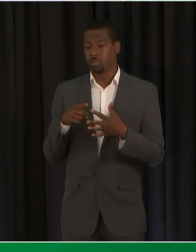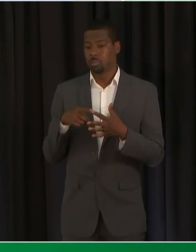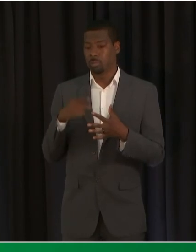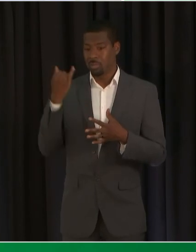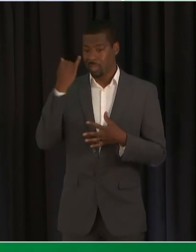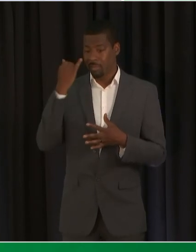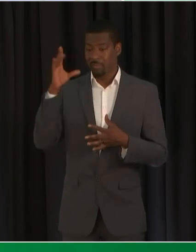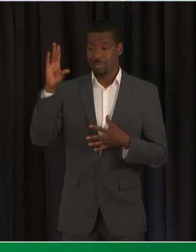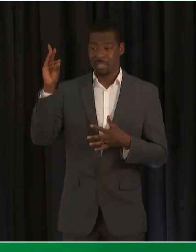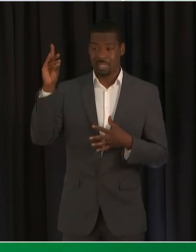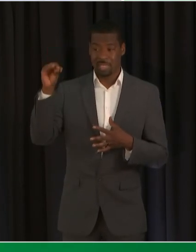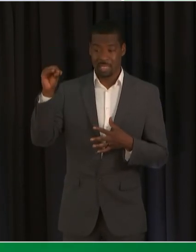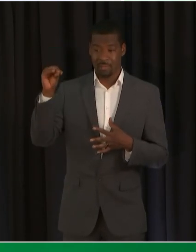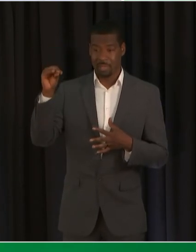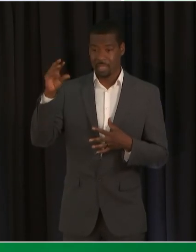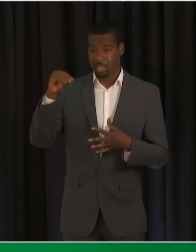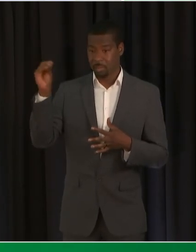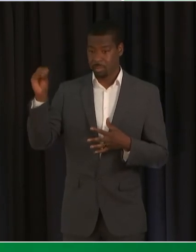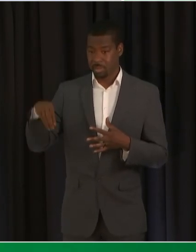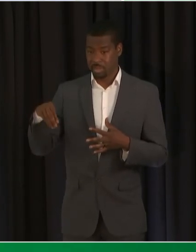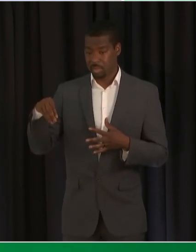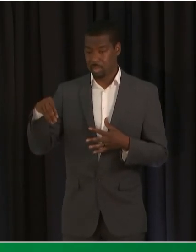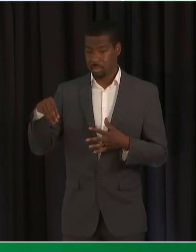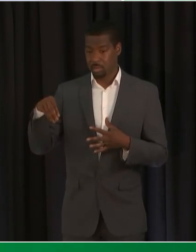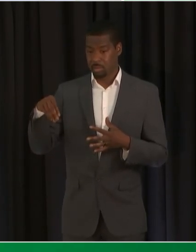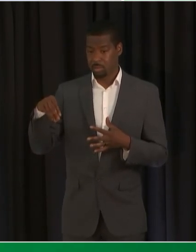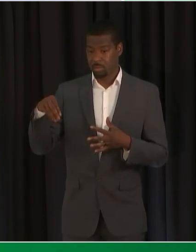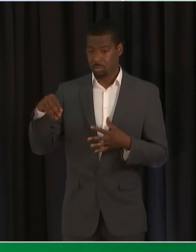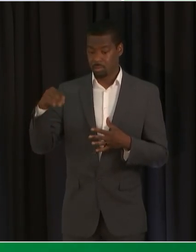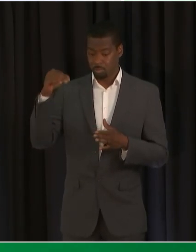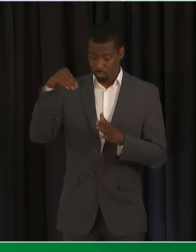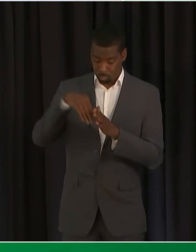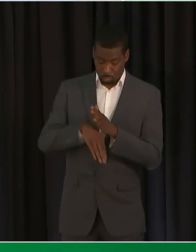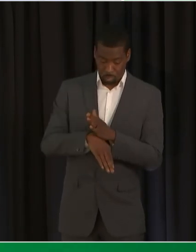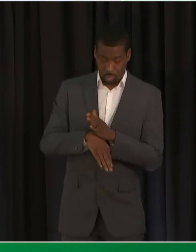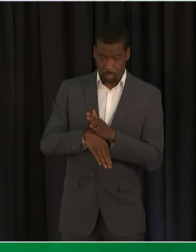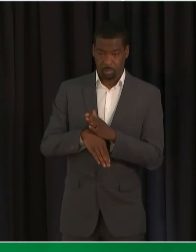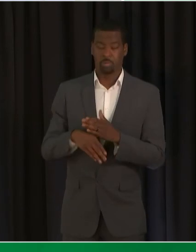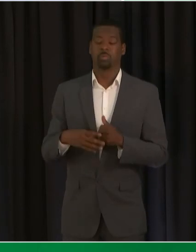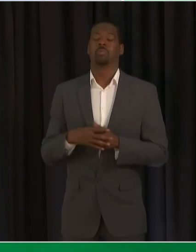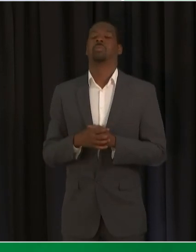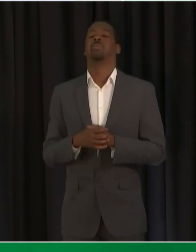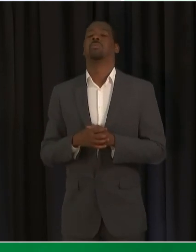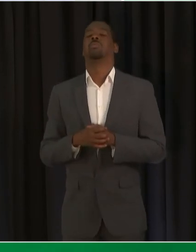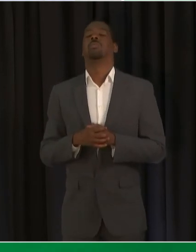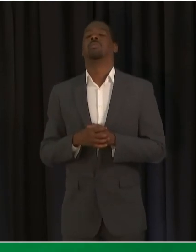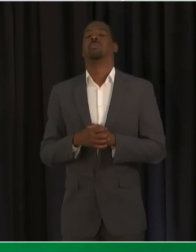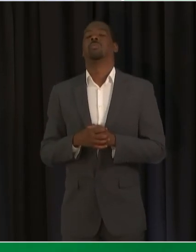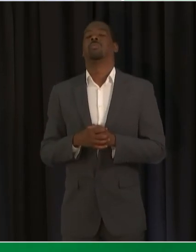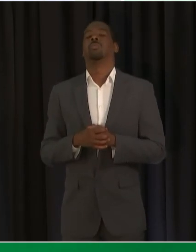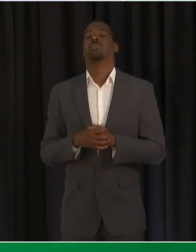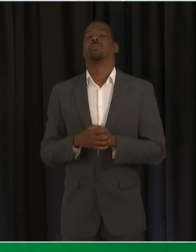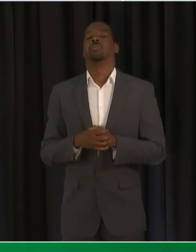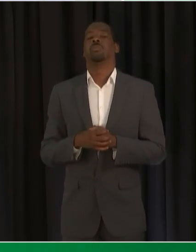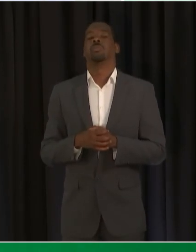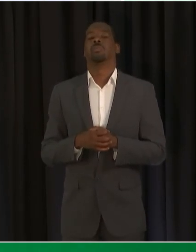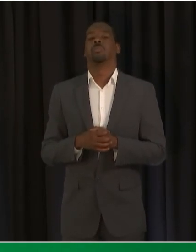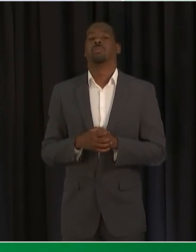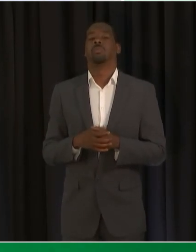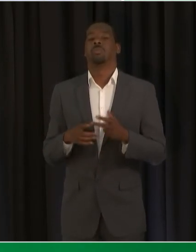there's those that had a 70% decrease in their gross receipts. Second